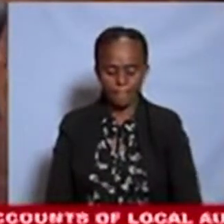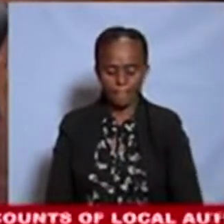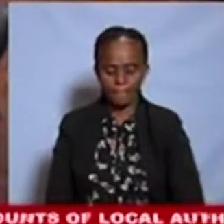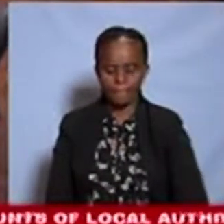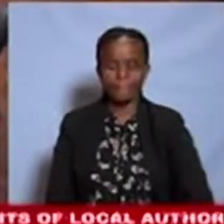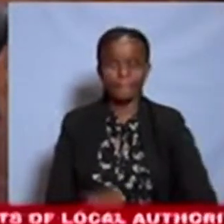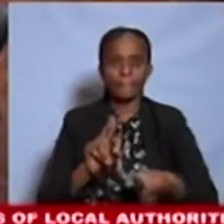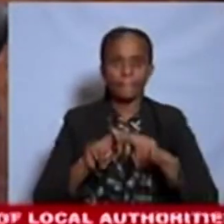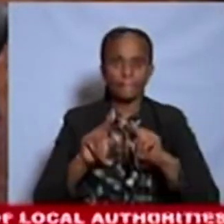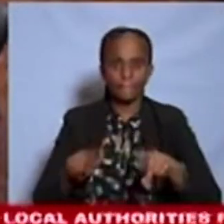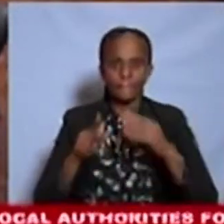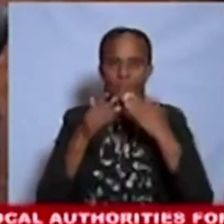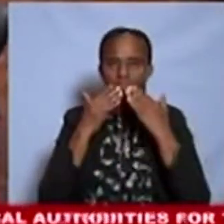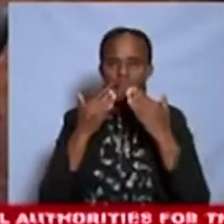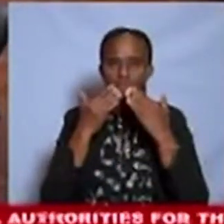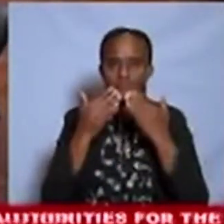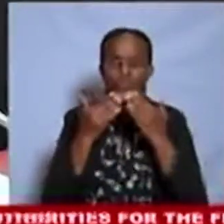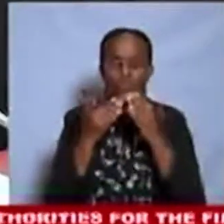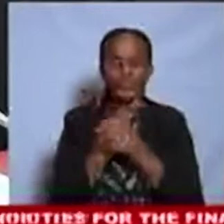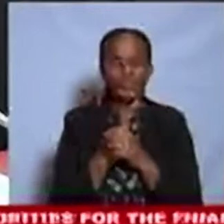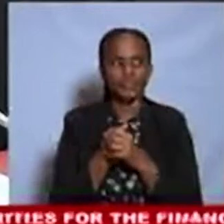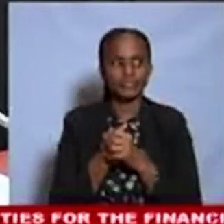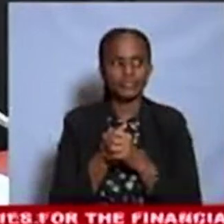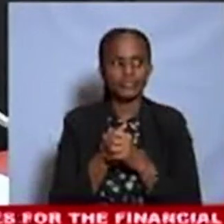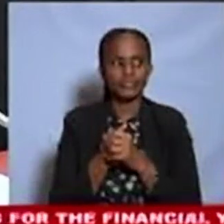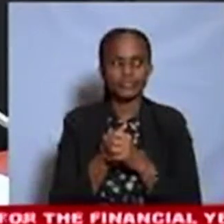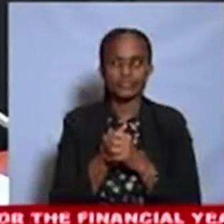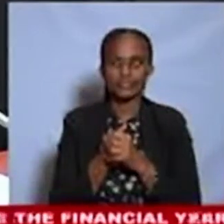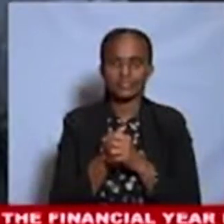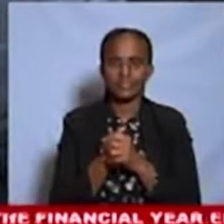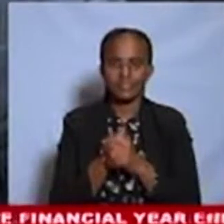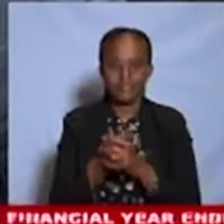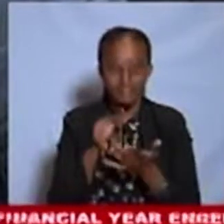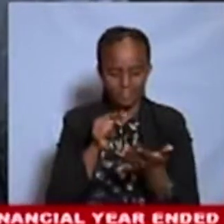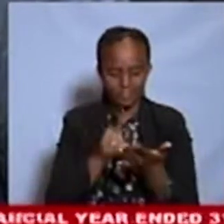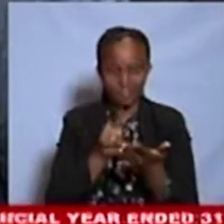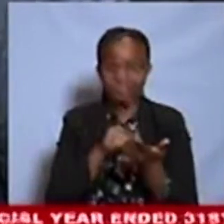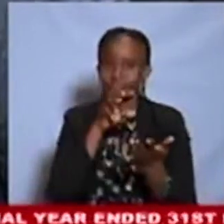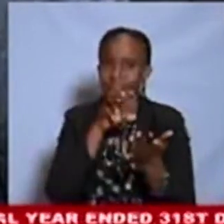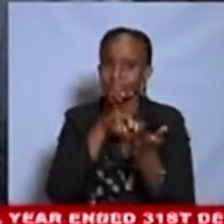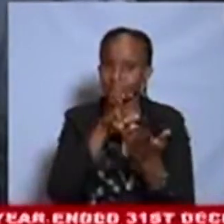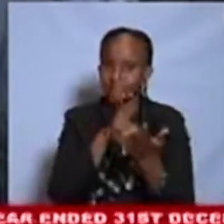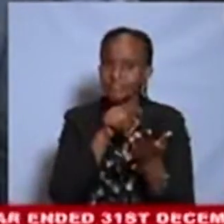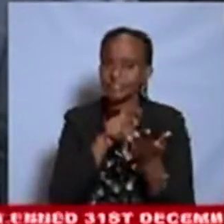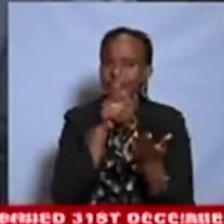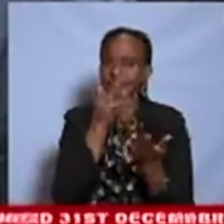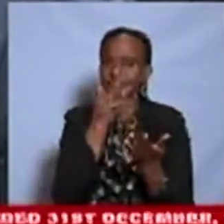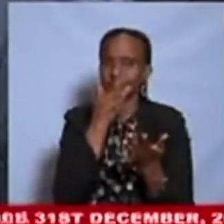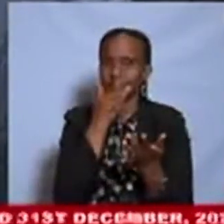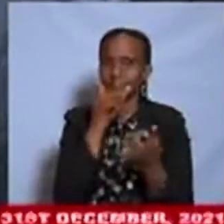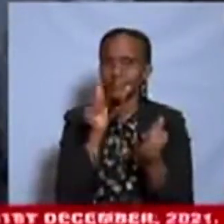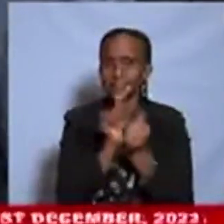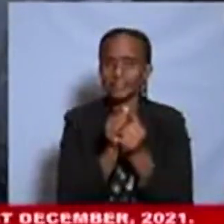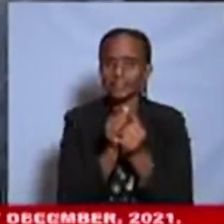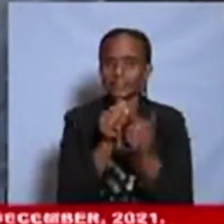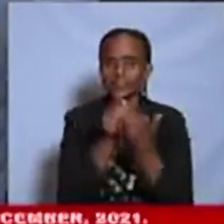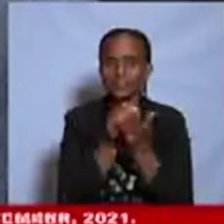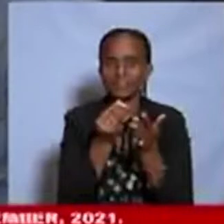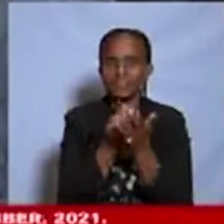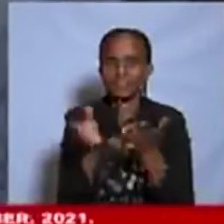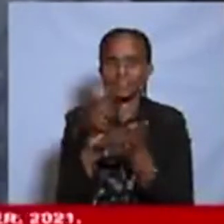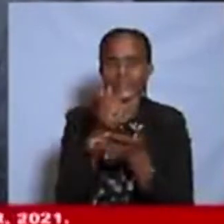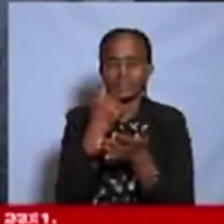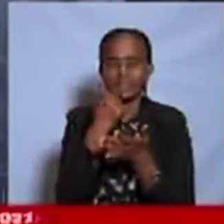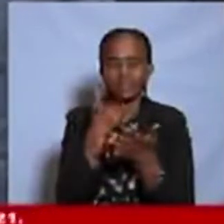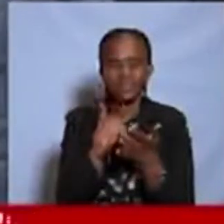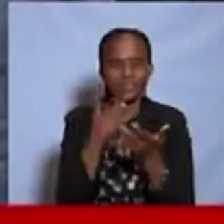Thank you, Chair. The matter in question involved the revenue collector who had